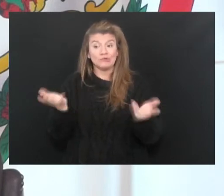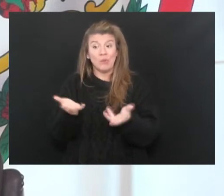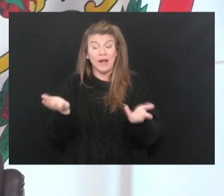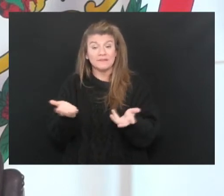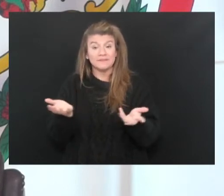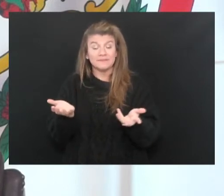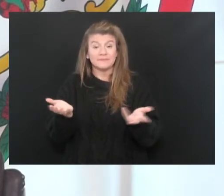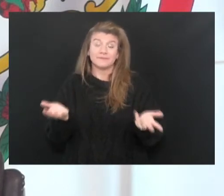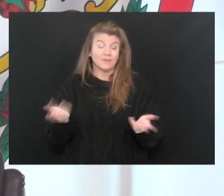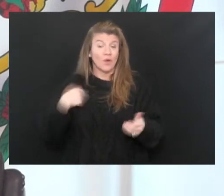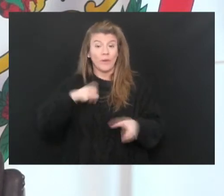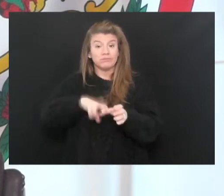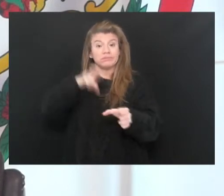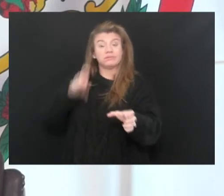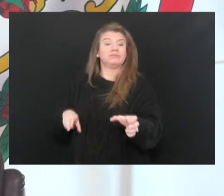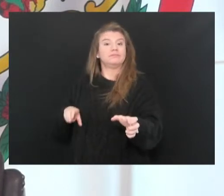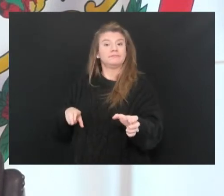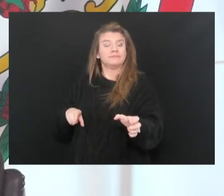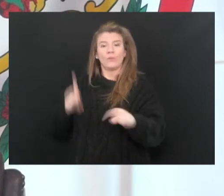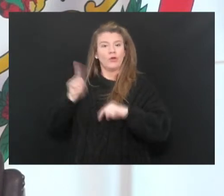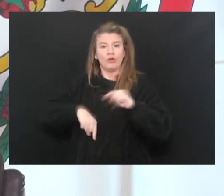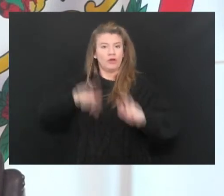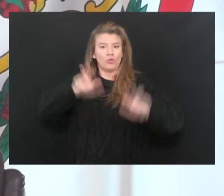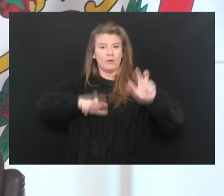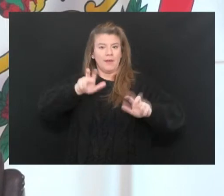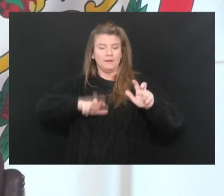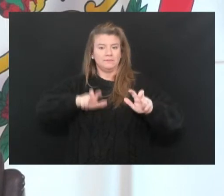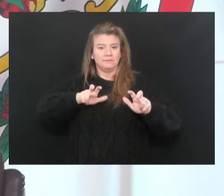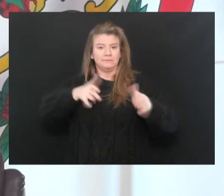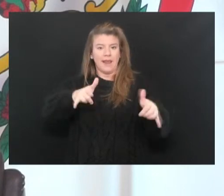We basically withdrew ourselves from the tournament,